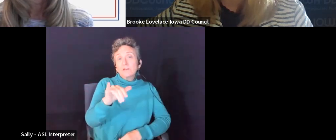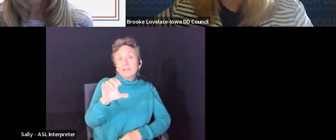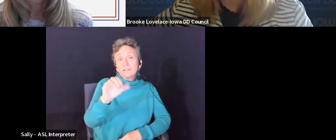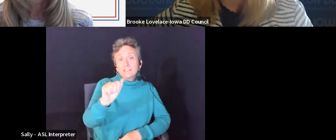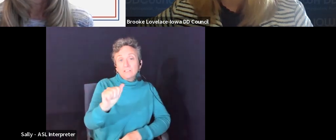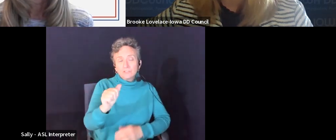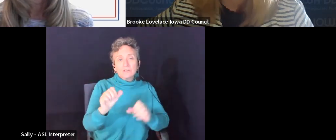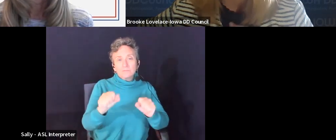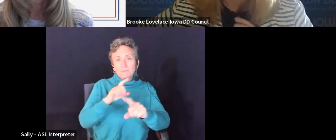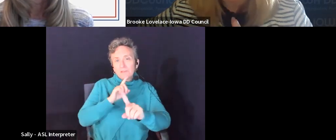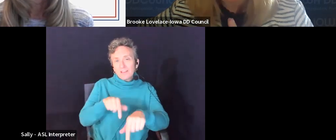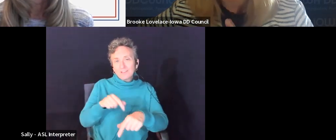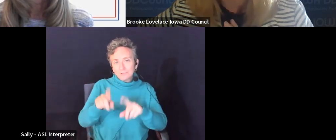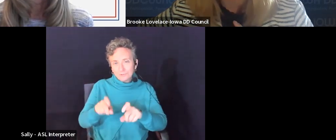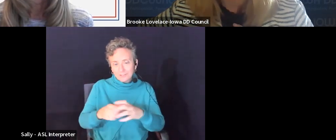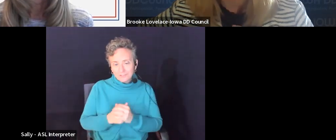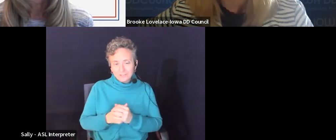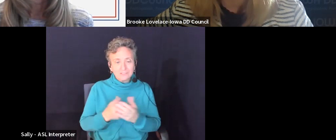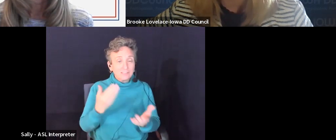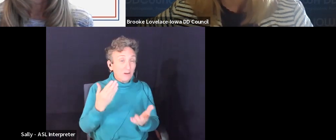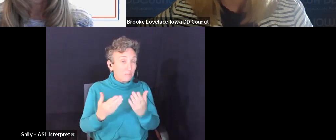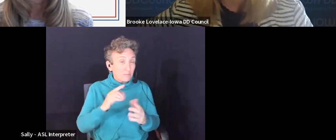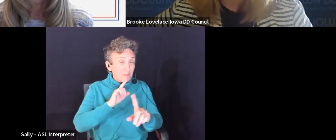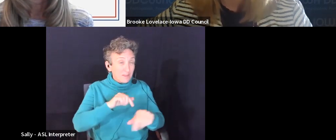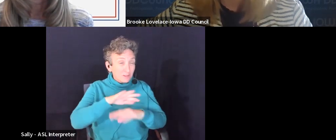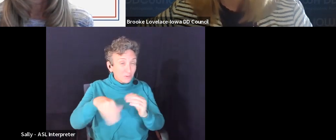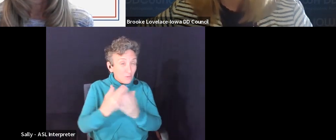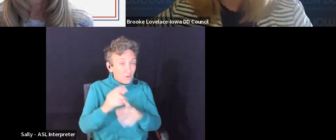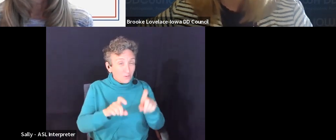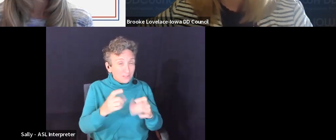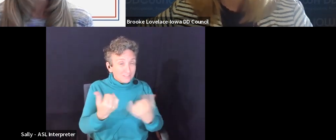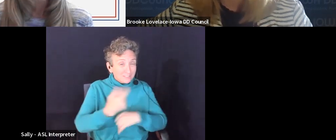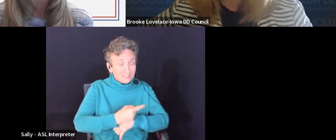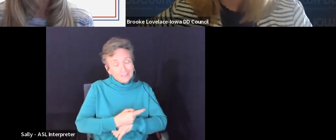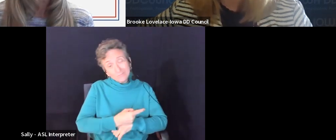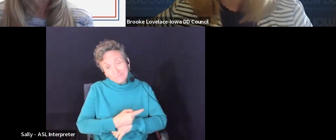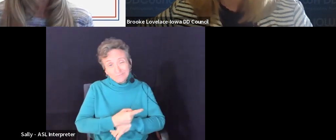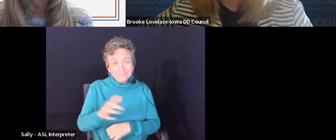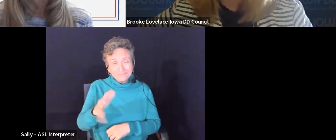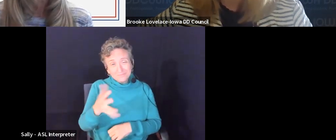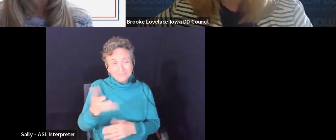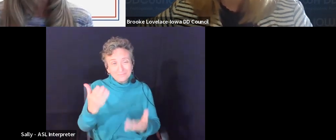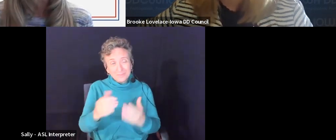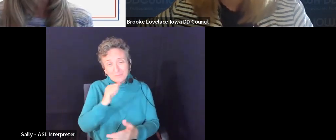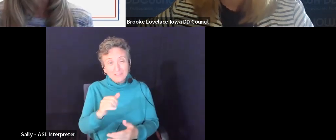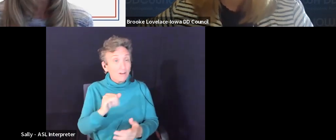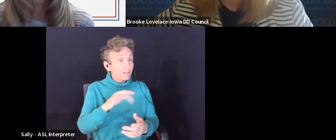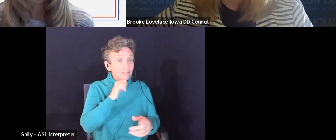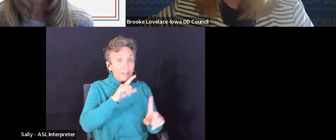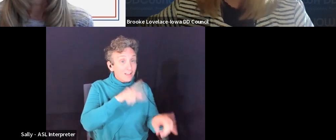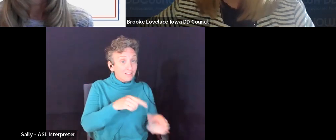go. We may not be able to get to all your questions today, but we will get back to you with any questions that were